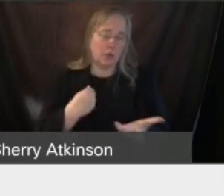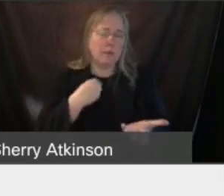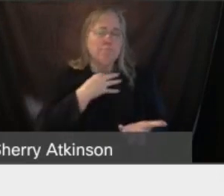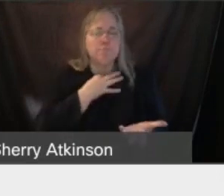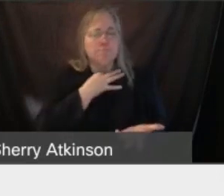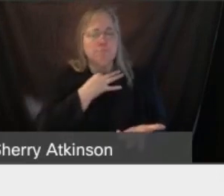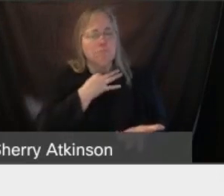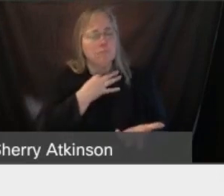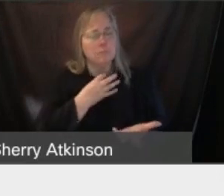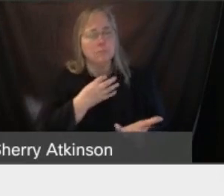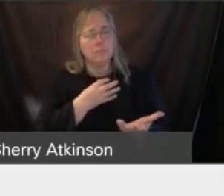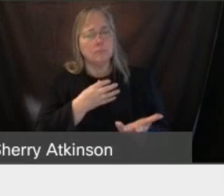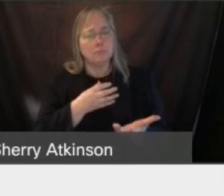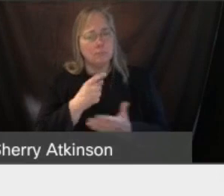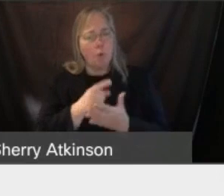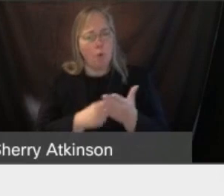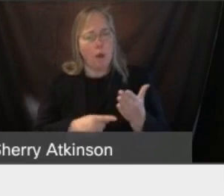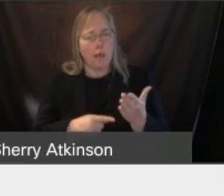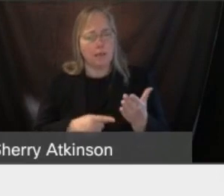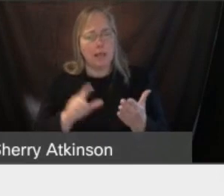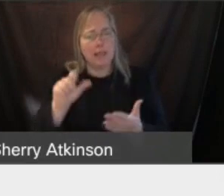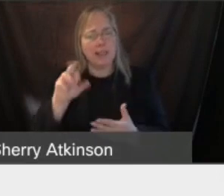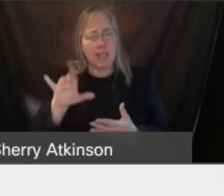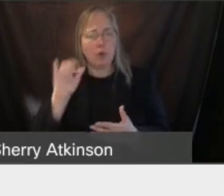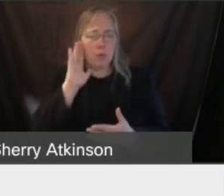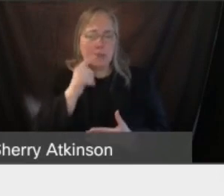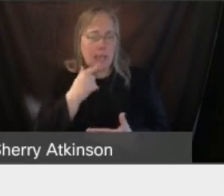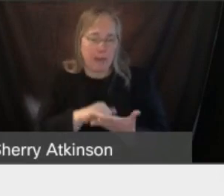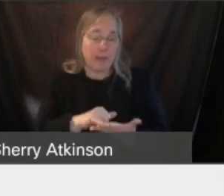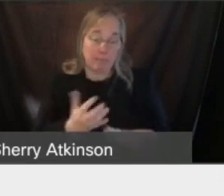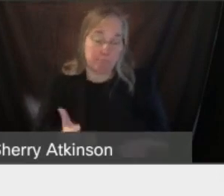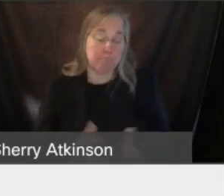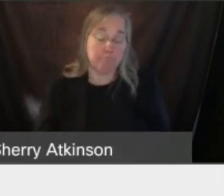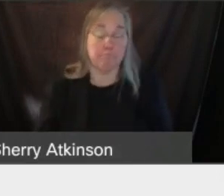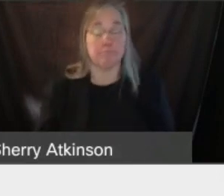curious, what Larry would say about that.